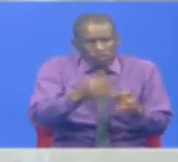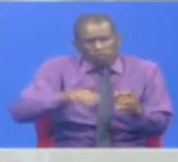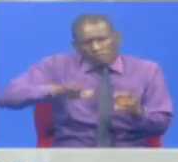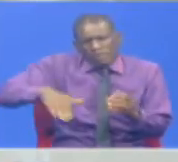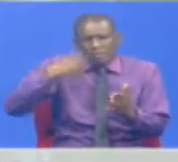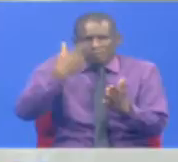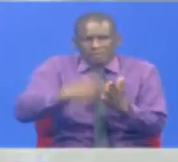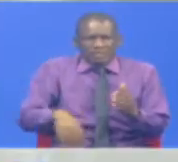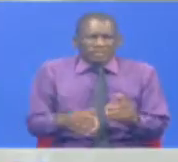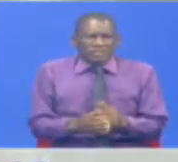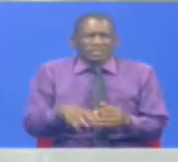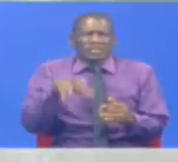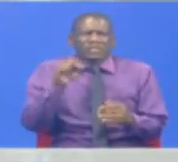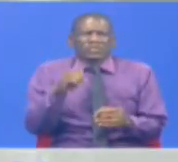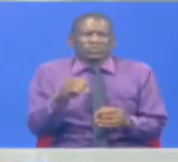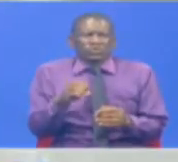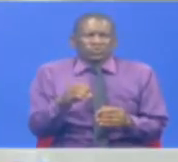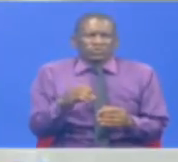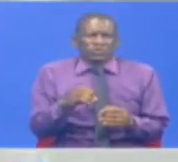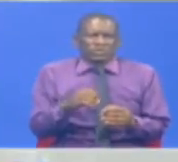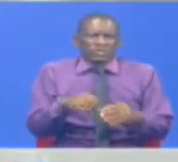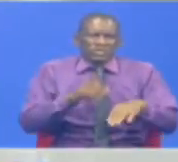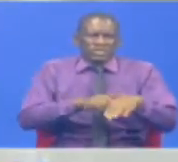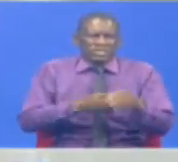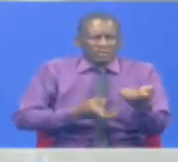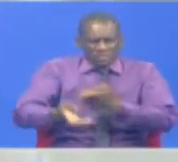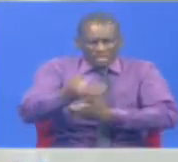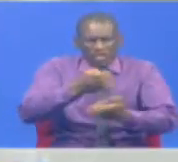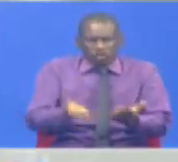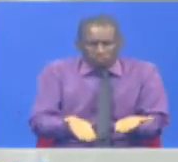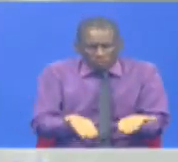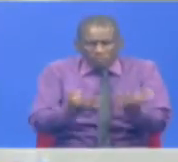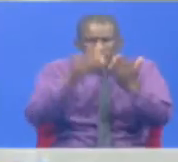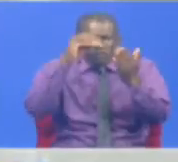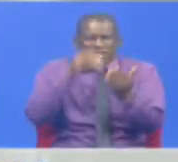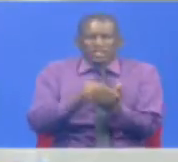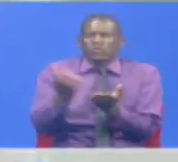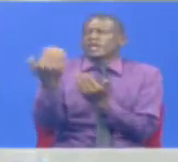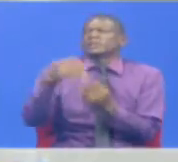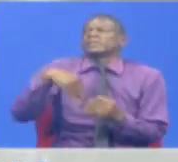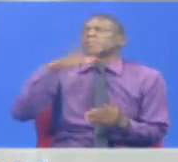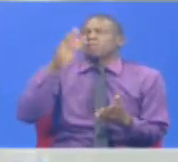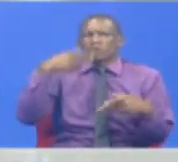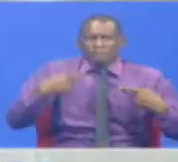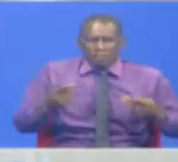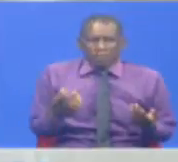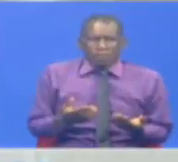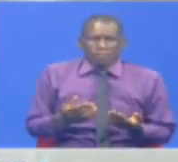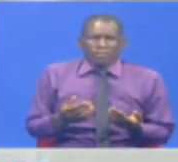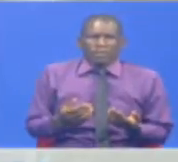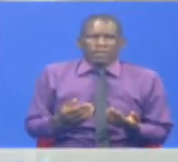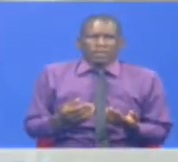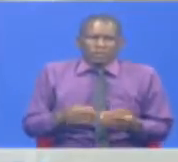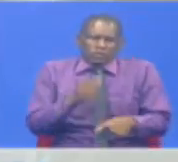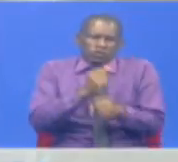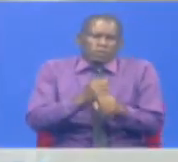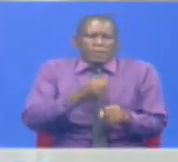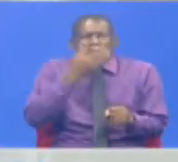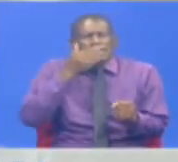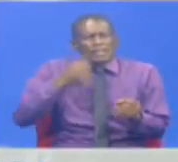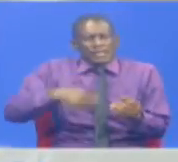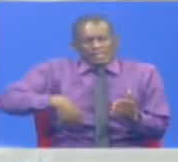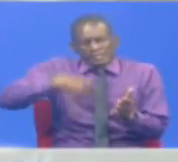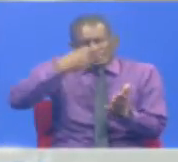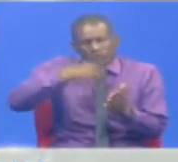Yeah. So when the economy again improves, we expect more people to make better returns from their